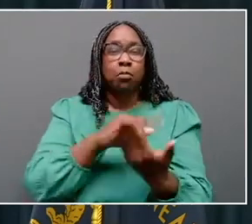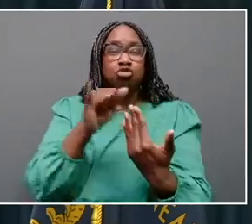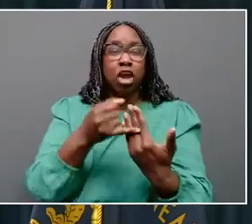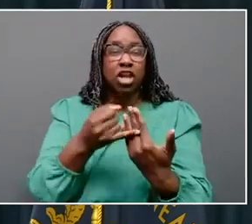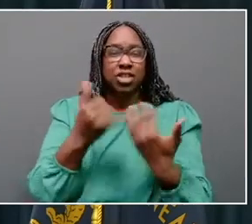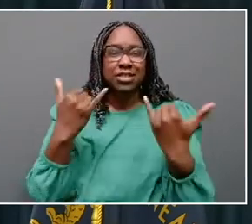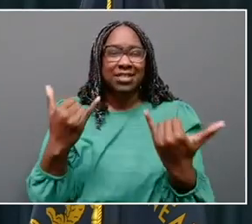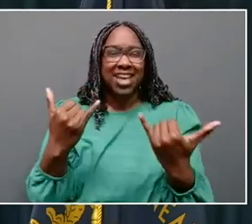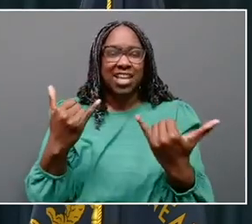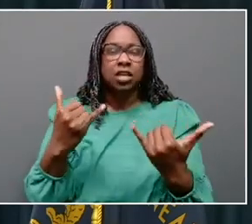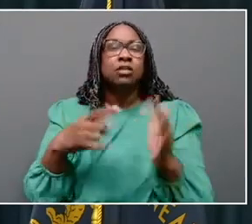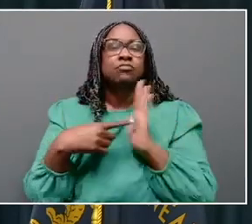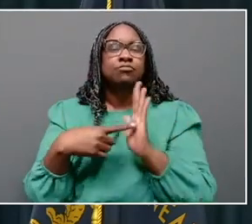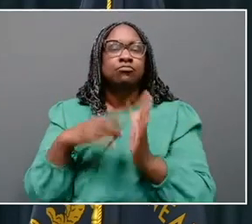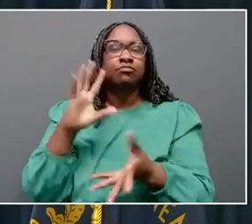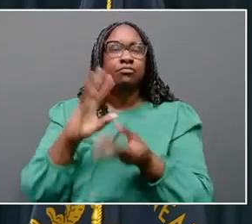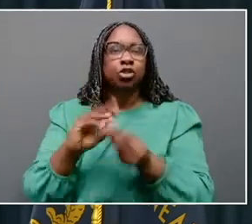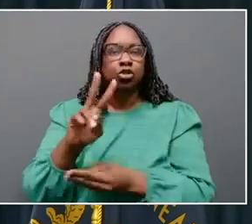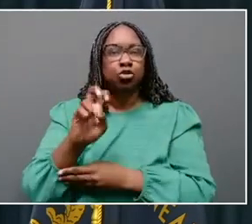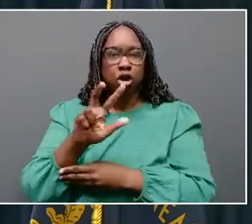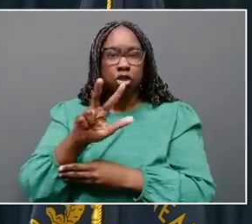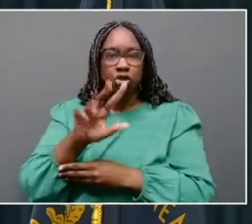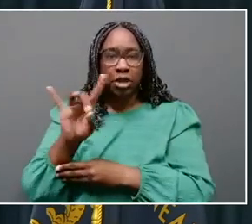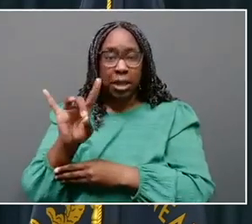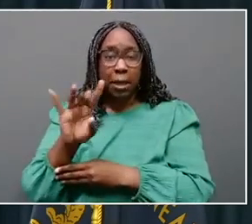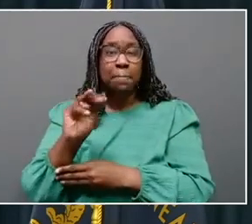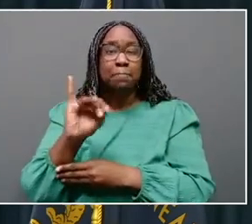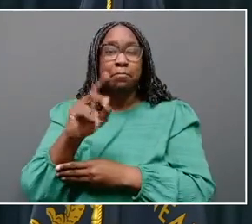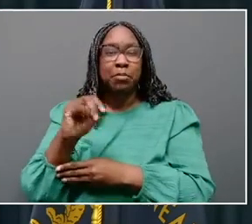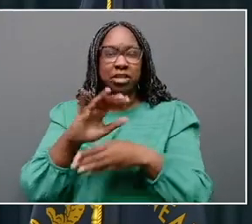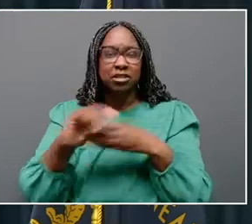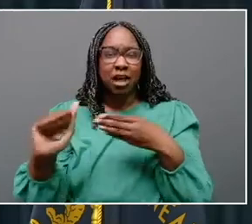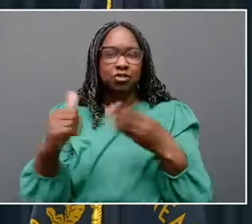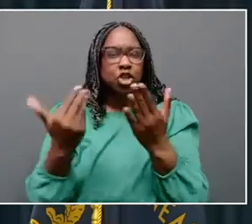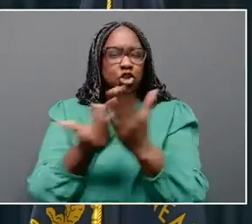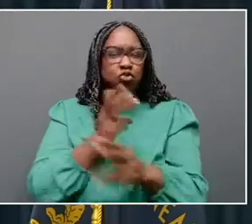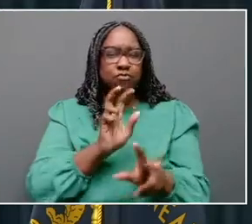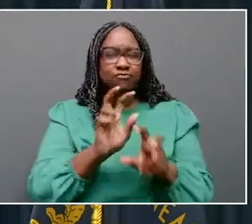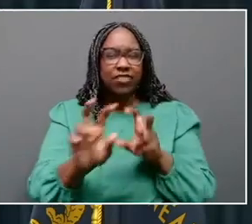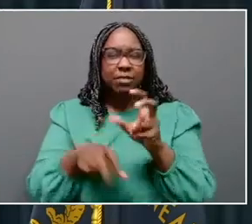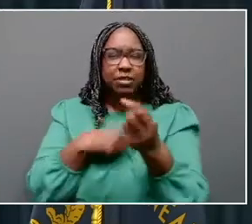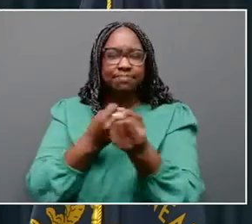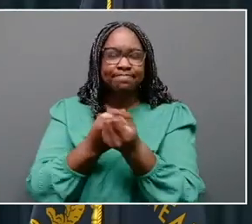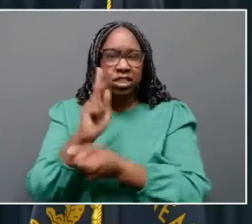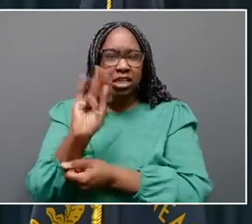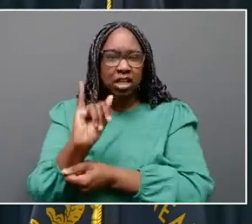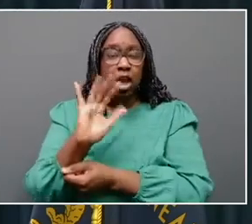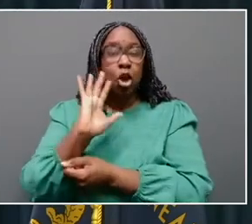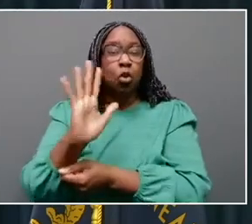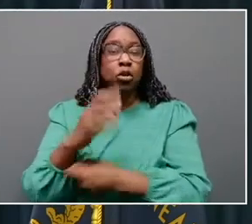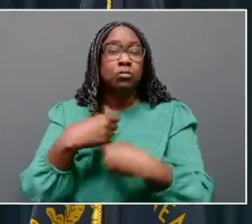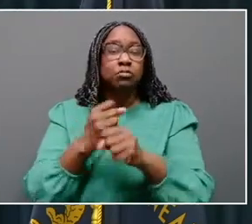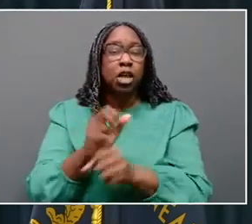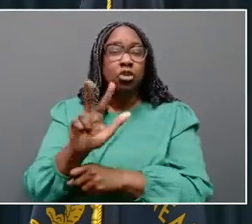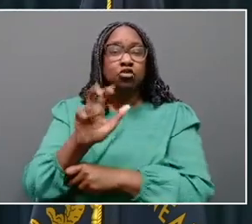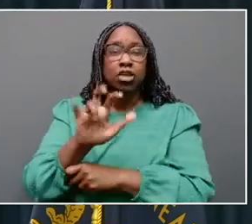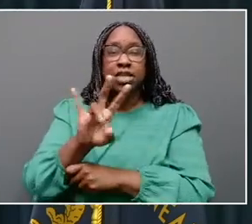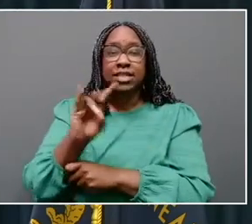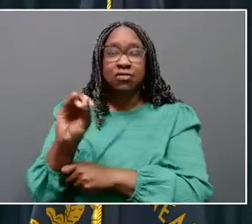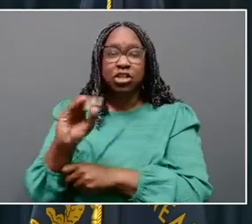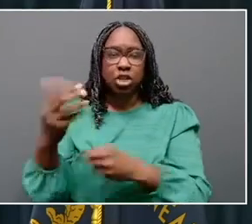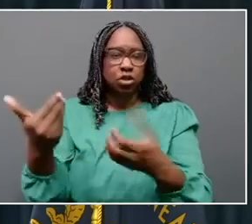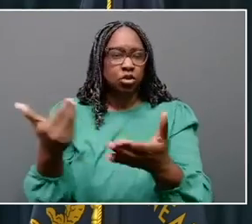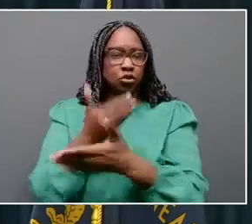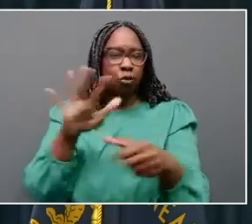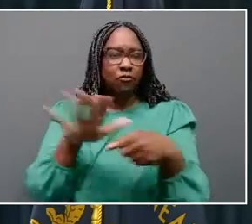$230 million in new investments in Kentucky, and they're going to create more than 370 new full-time jobs in the